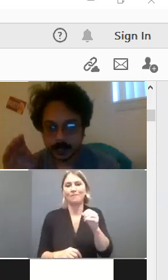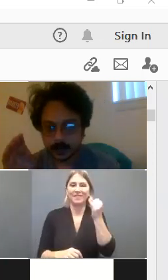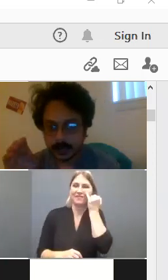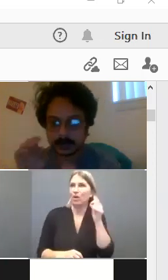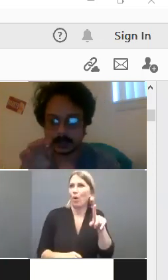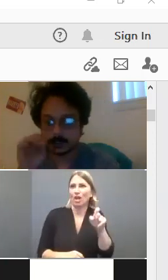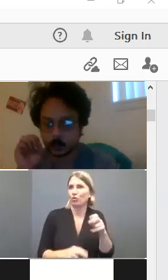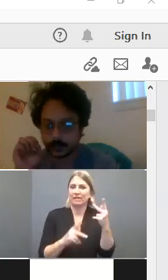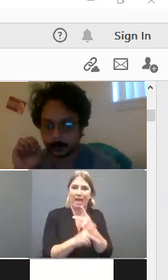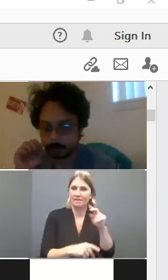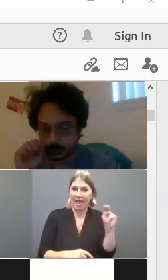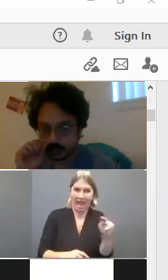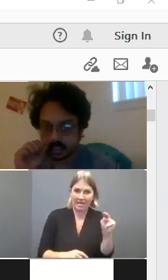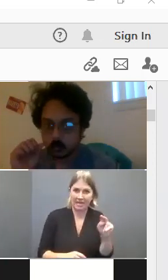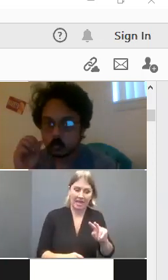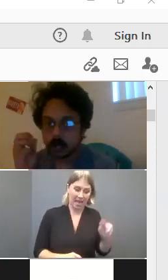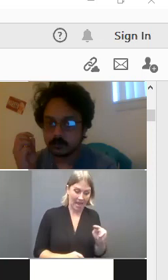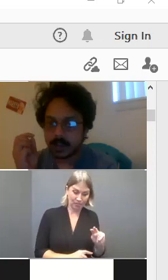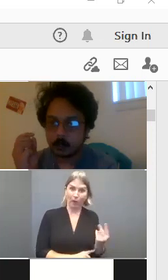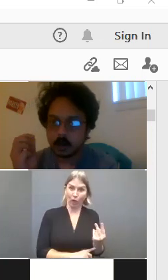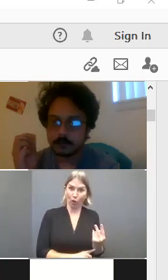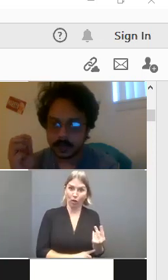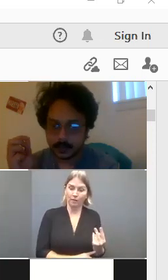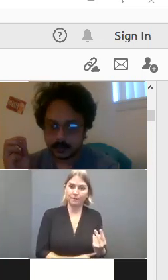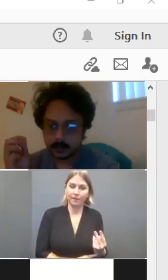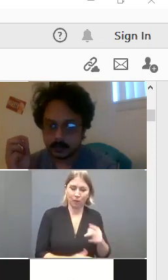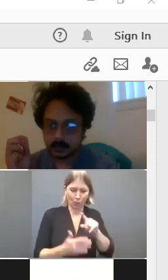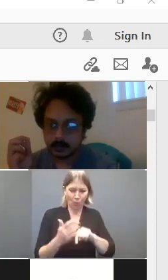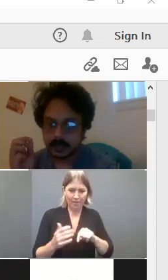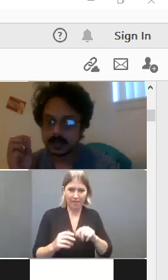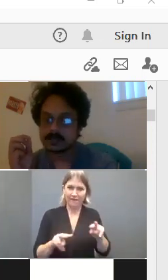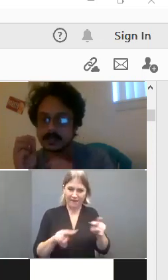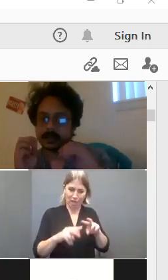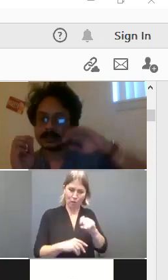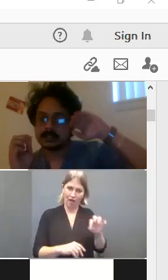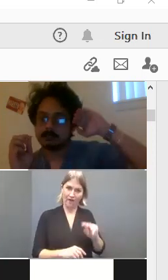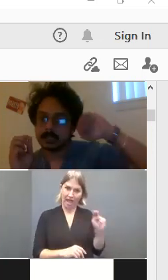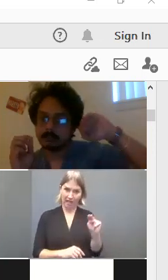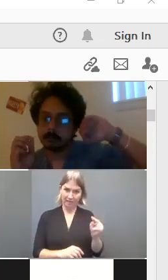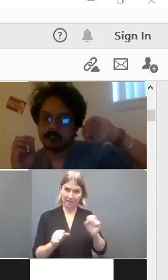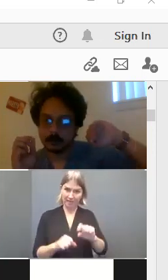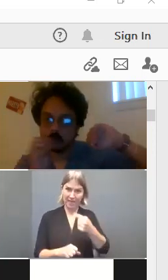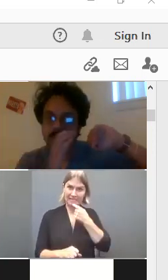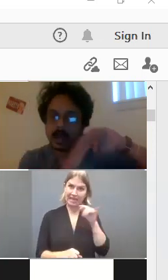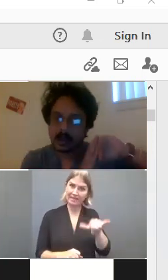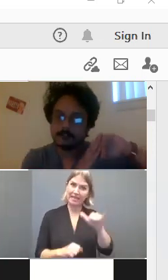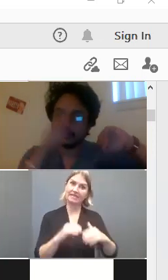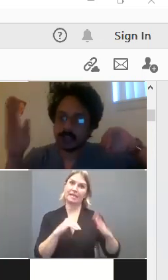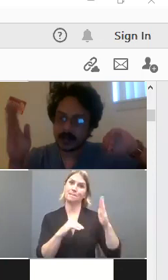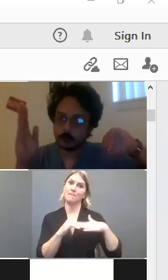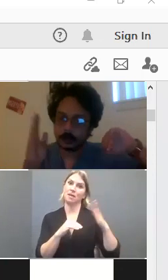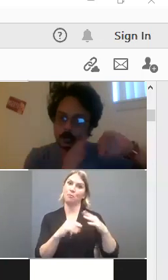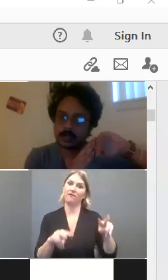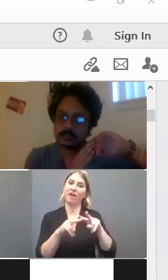100 times n and n squared, what value of n can I say that is the minimum value?